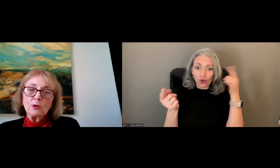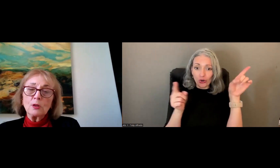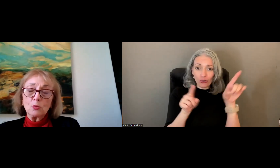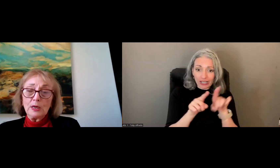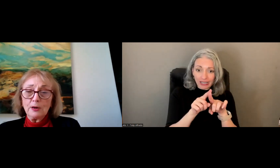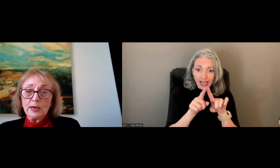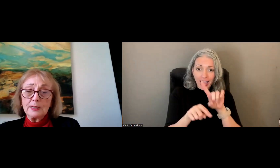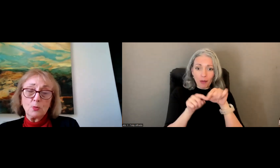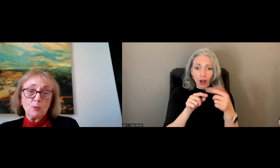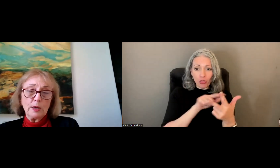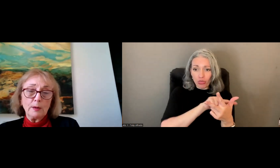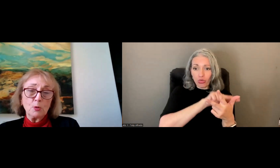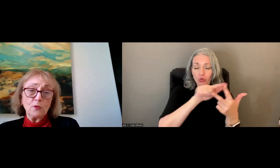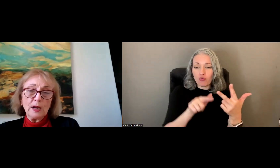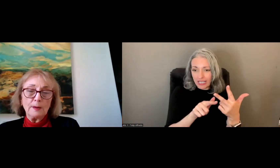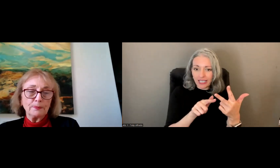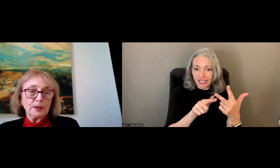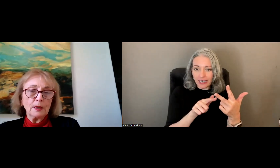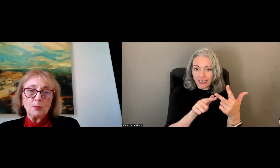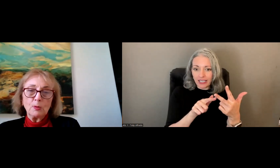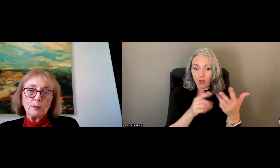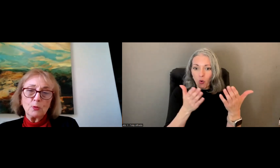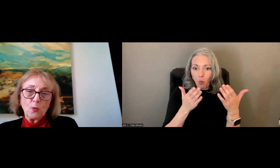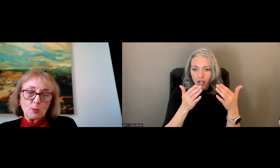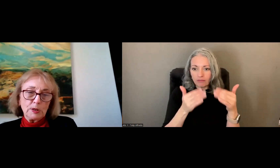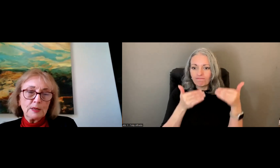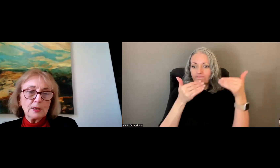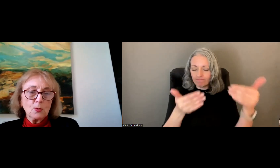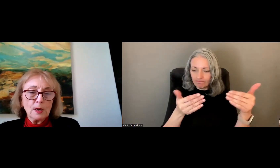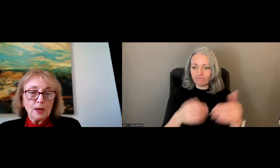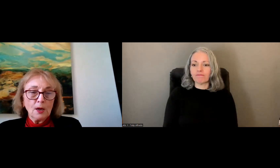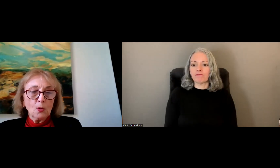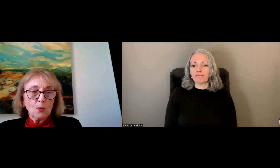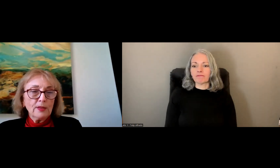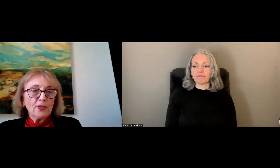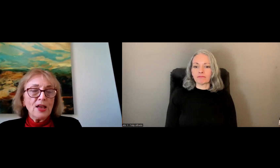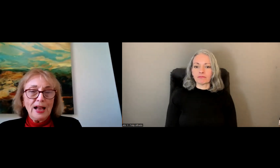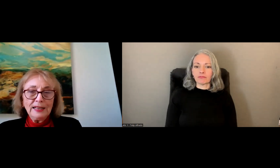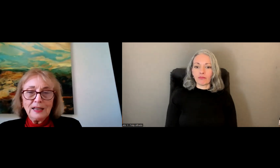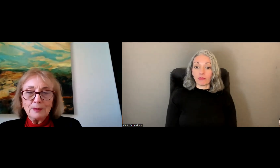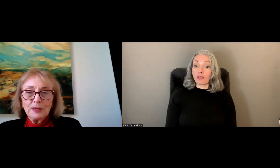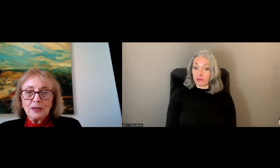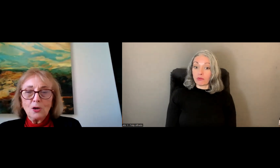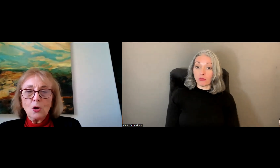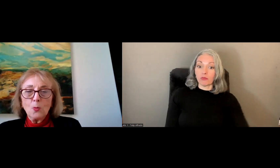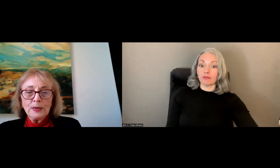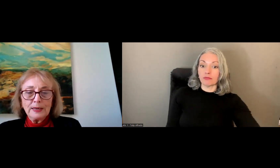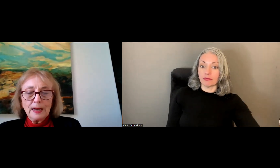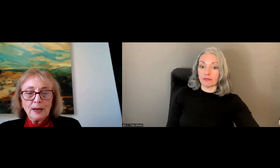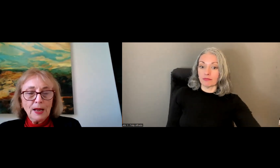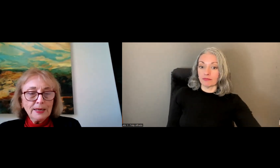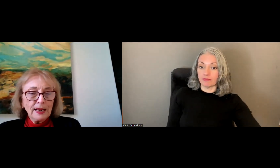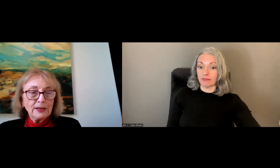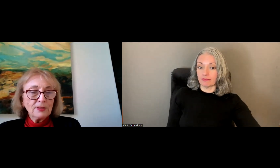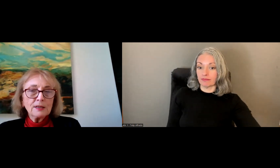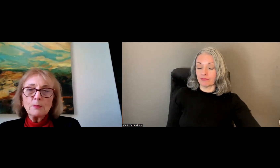what are the 3 areas we want to move forward. So with that, I'm going to open it